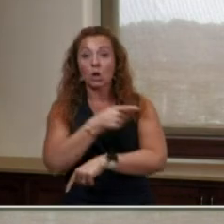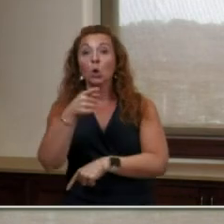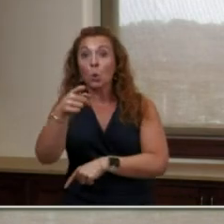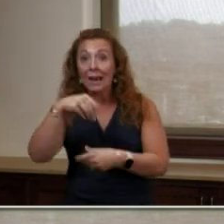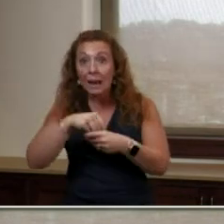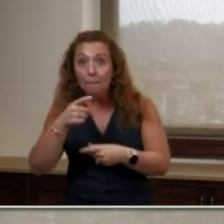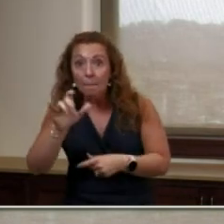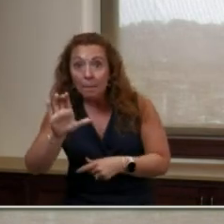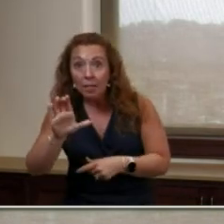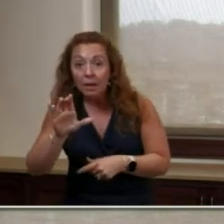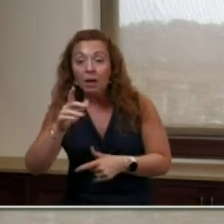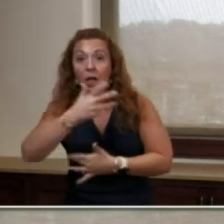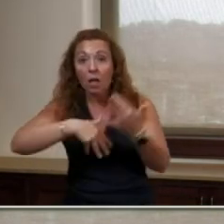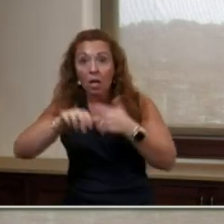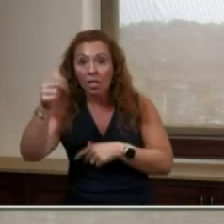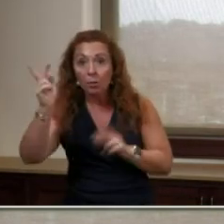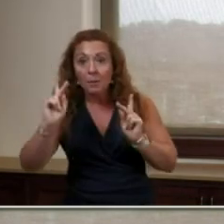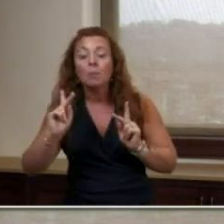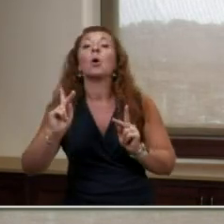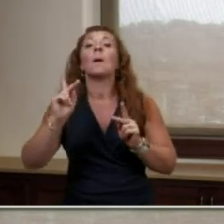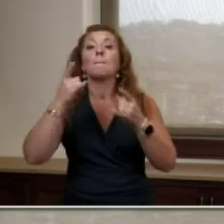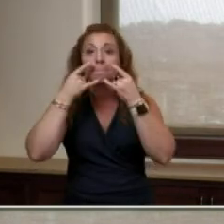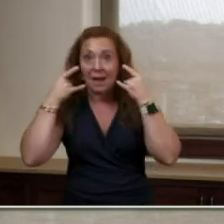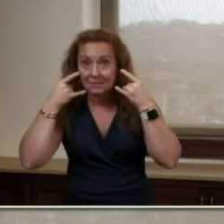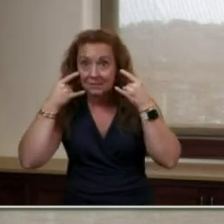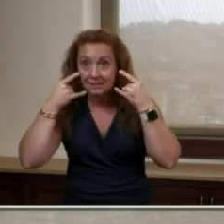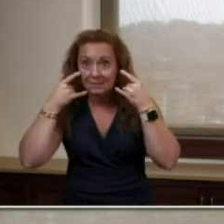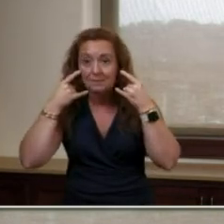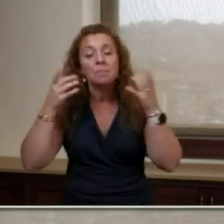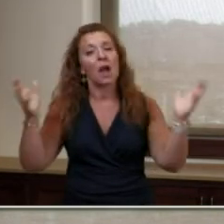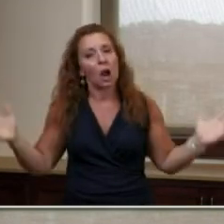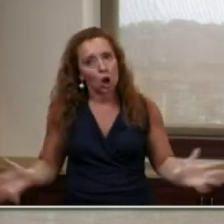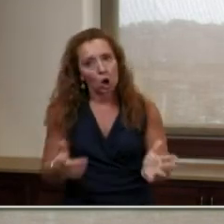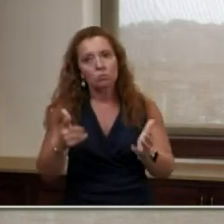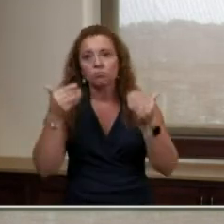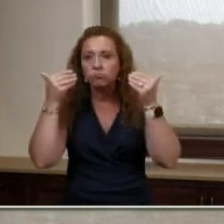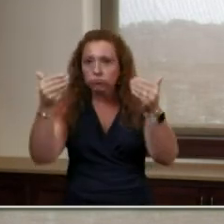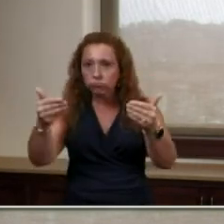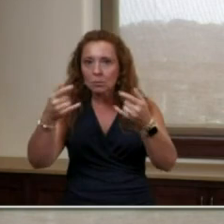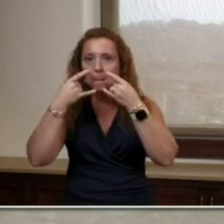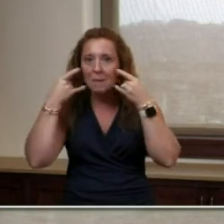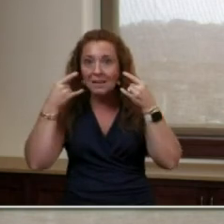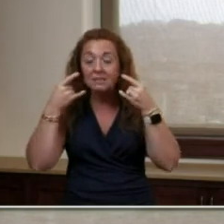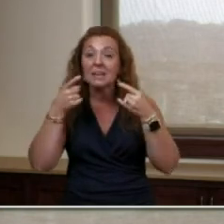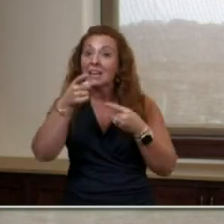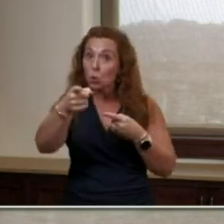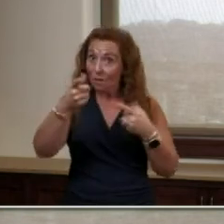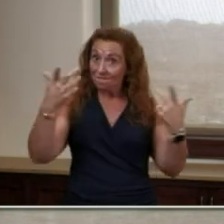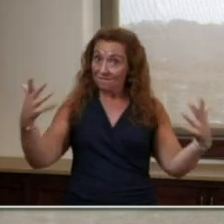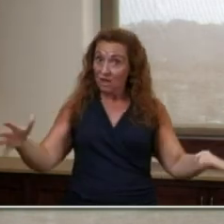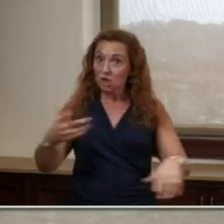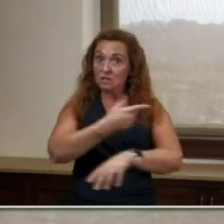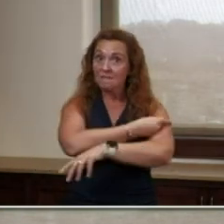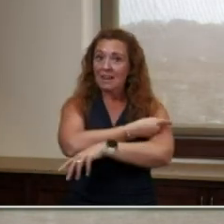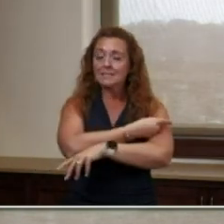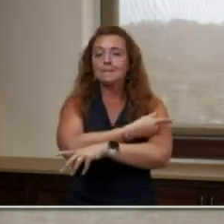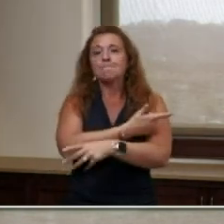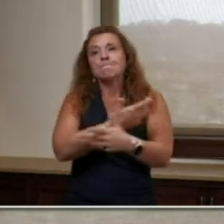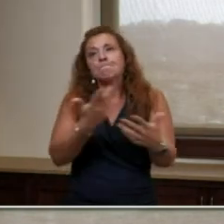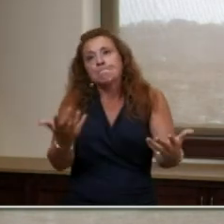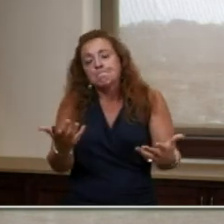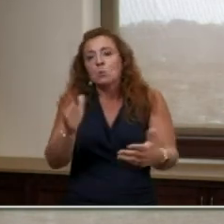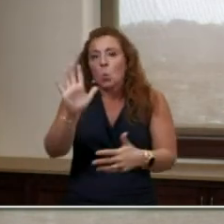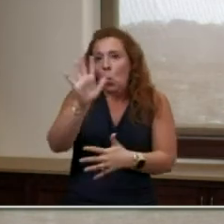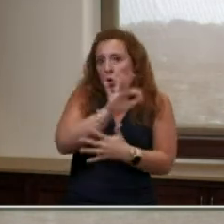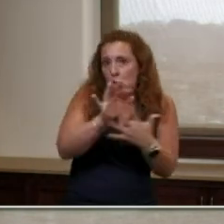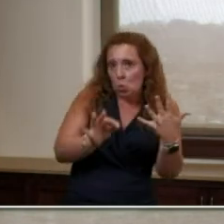place with other people, you should be wearing a mask. And I encourage people to do that. If you are vaccinated, I really think it's your choice, and you